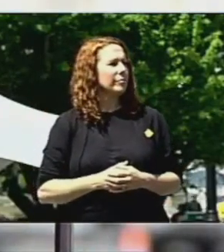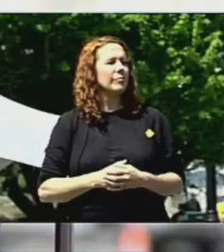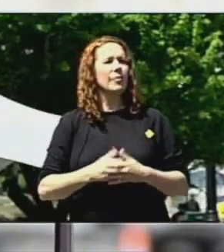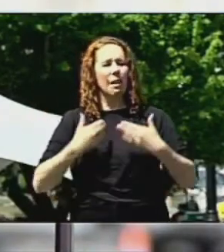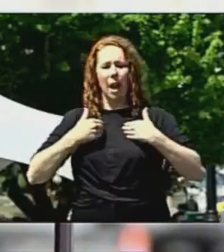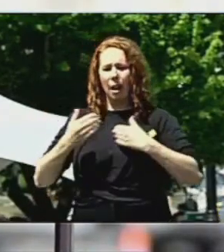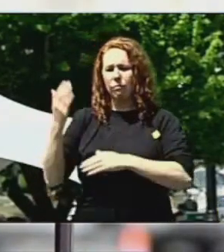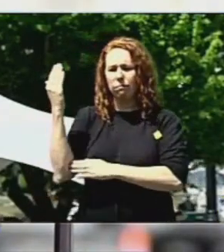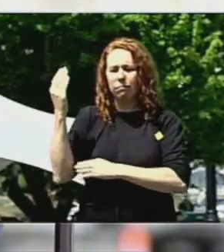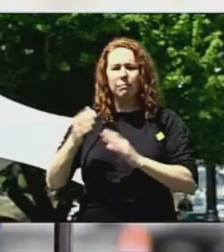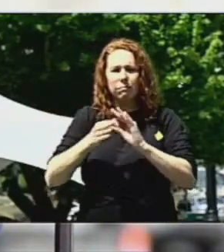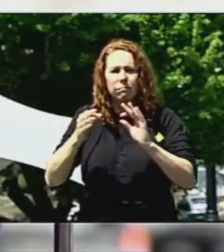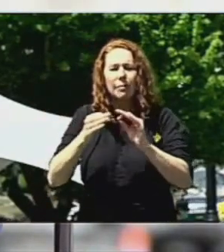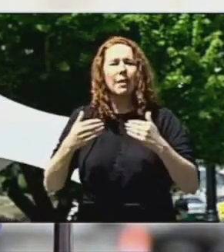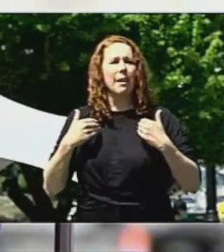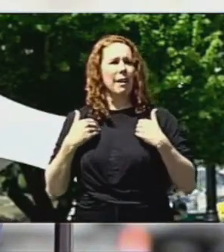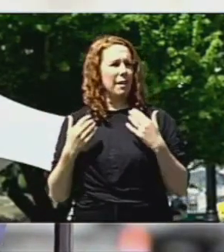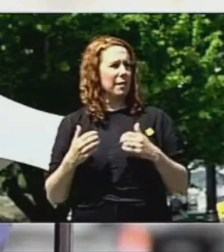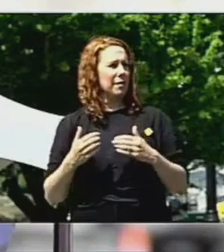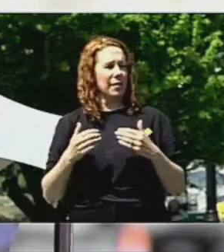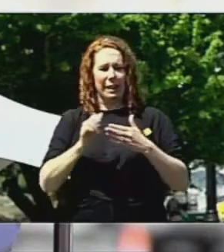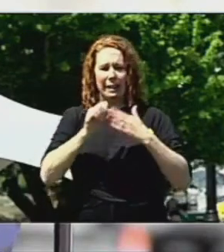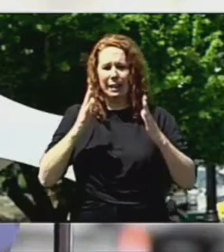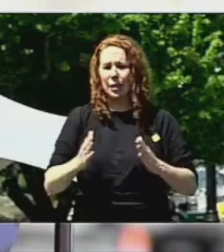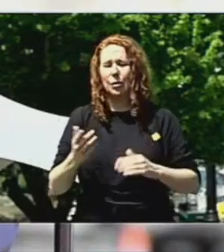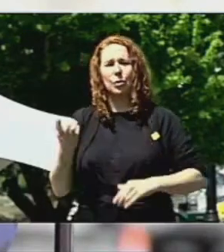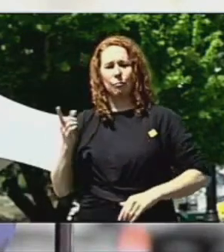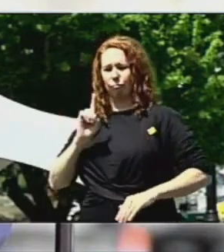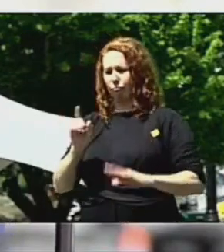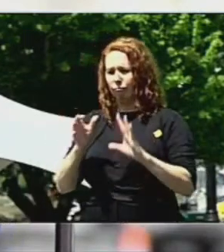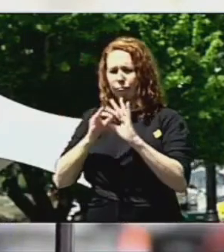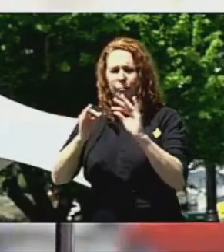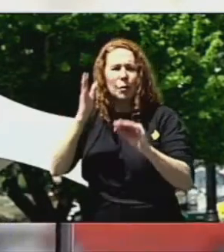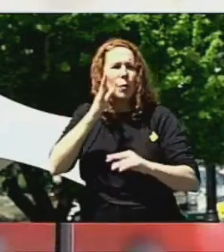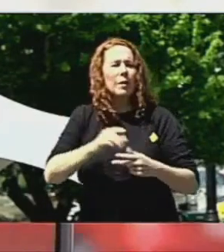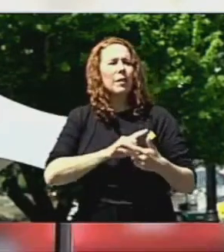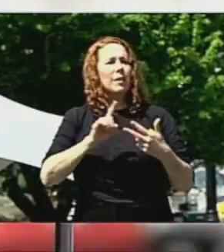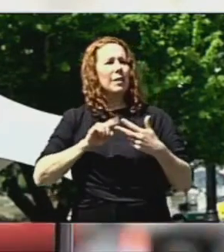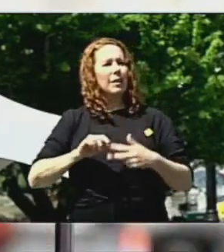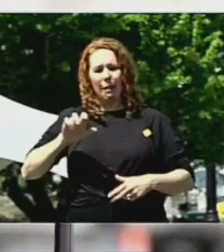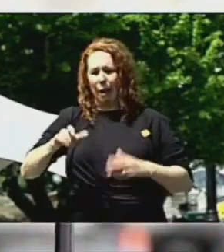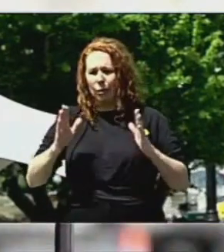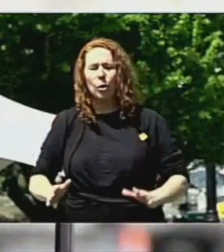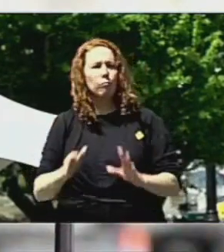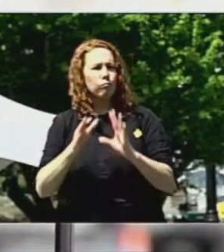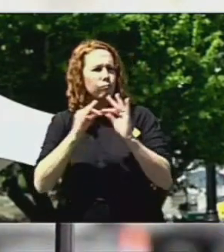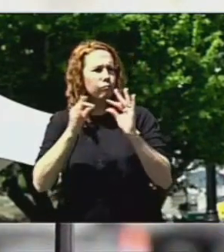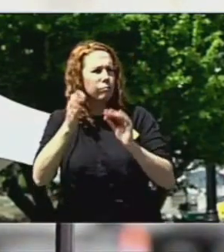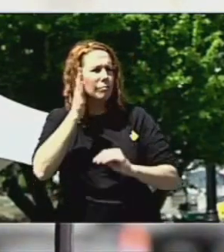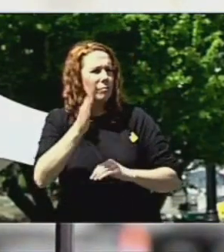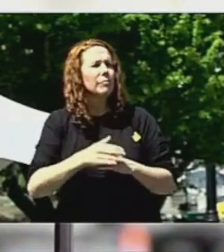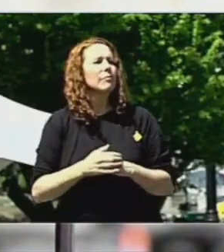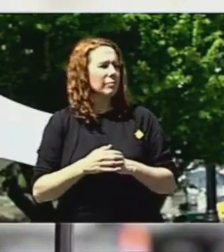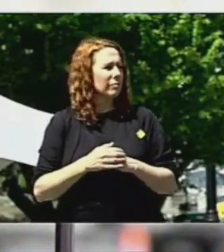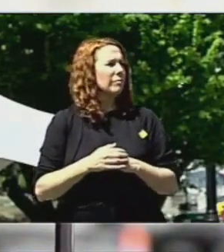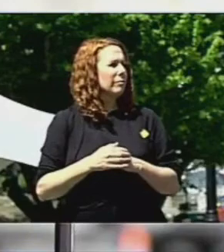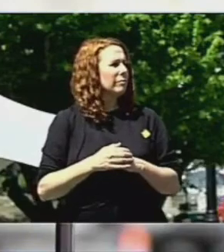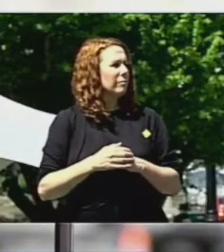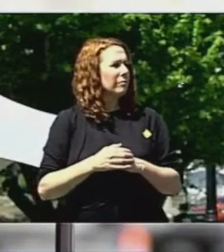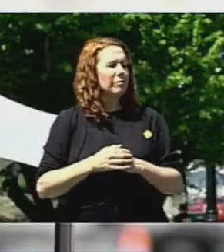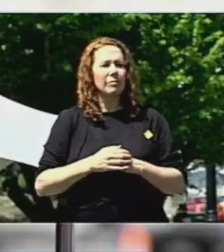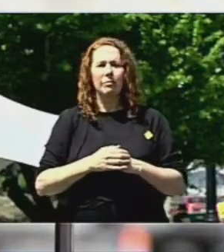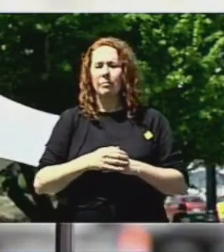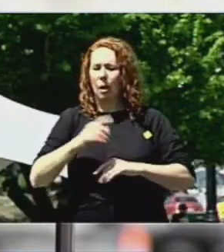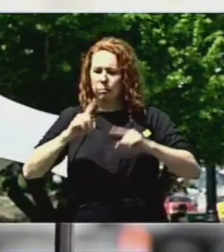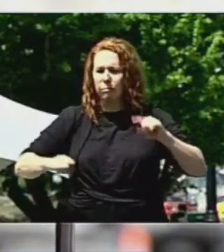some words. We have young leaders here who are going to share some words. We have some elders who are going to share some words, and some leaders in all different